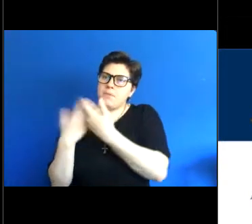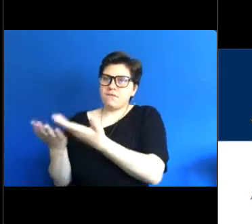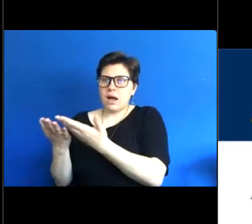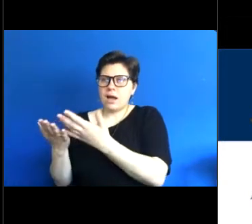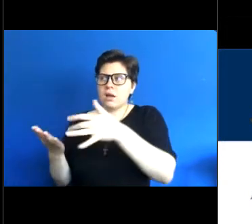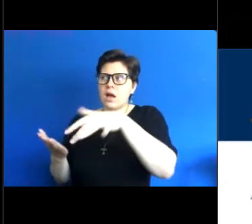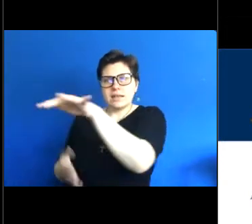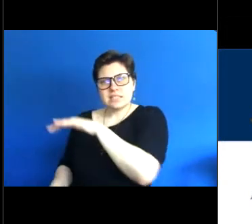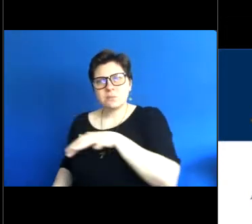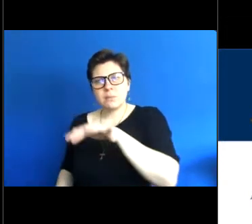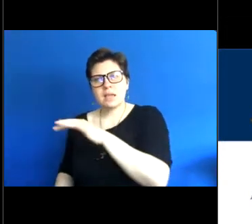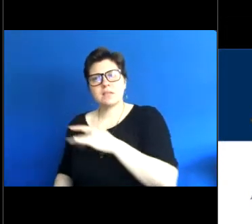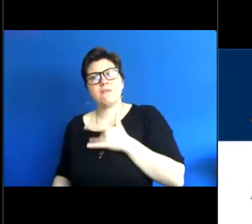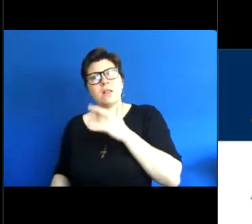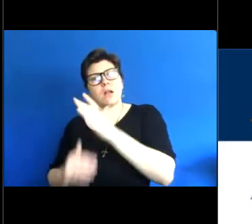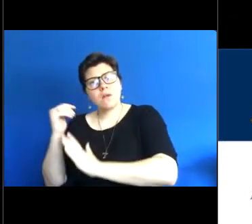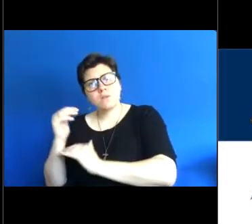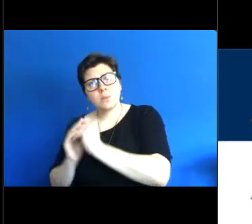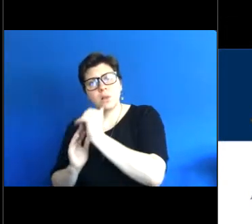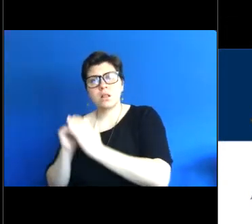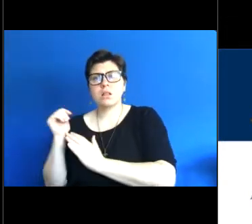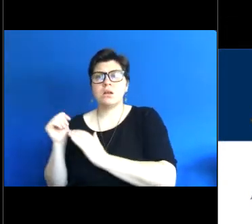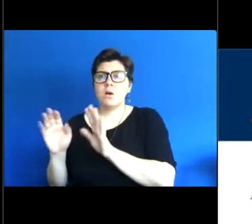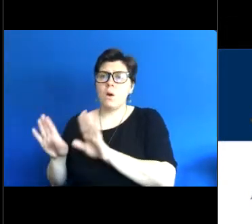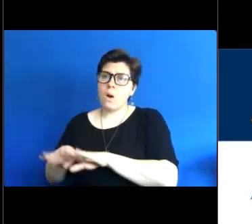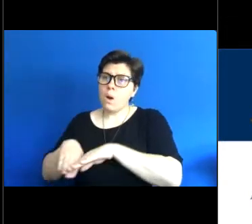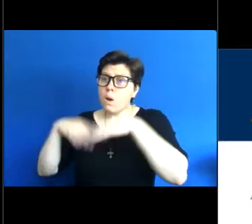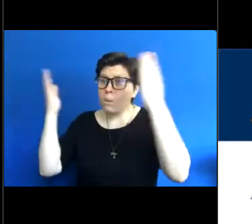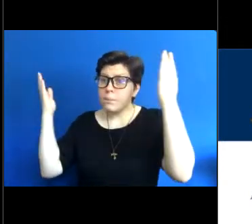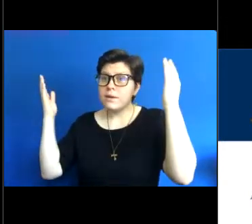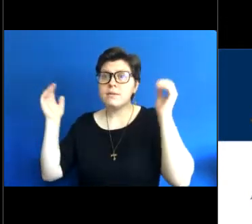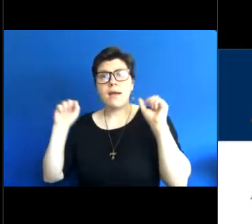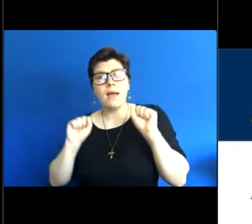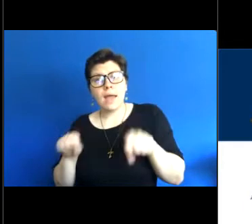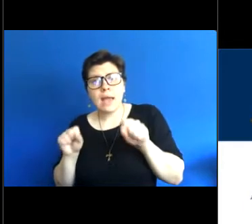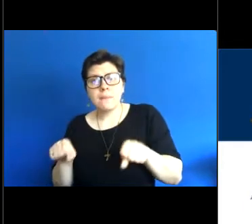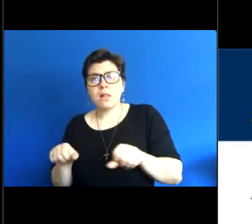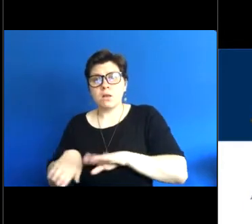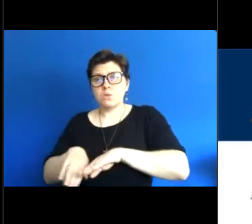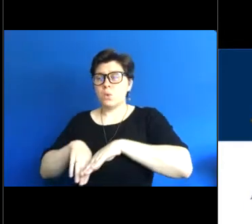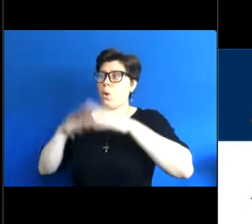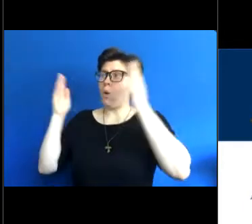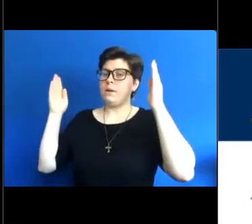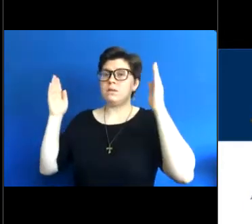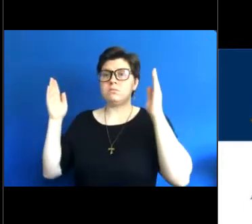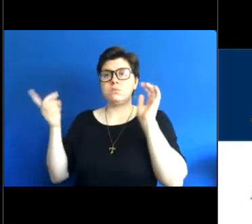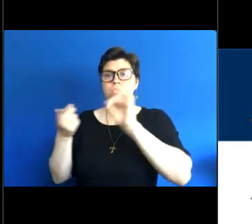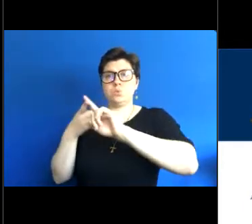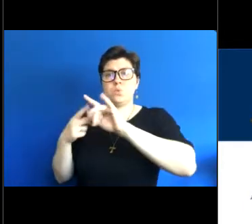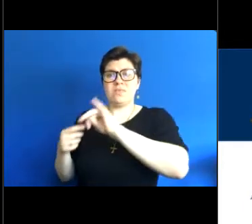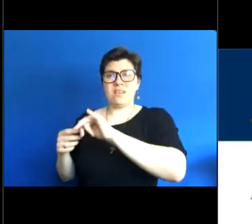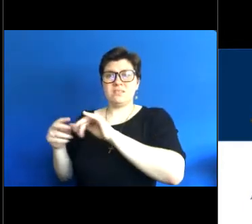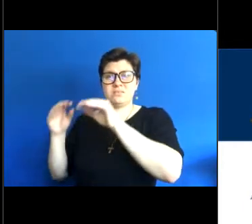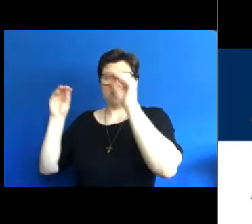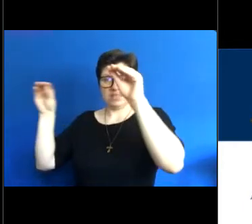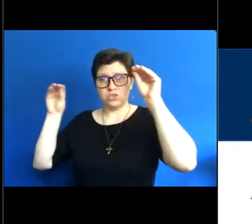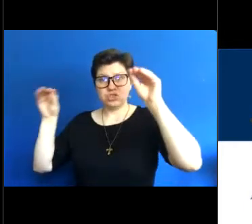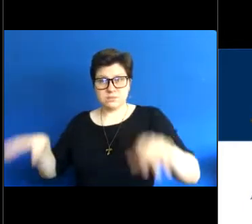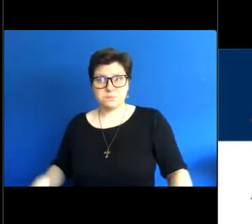in which they feel comfortable and open and able to open themselves to the teachings that we are trying to